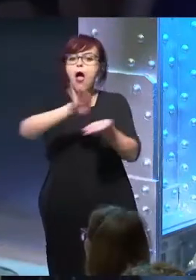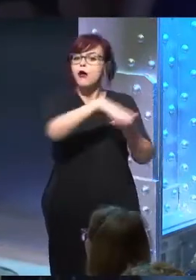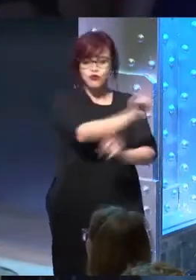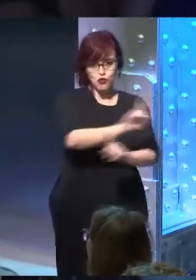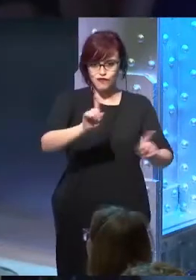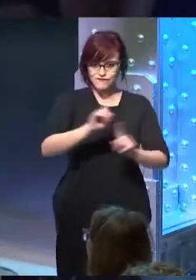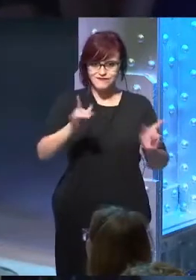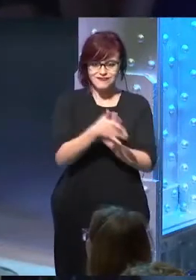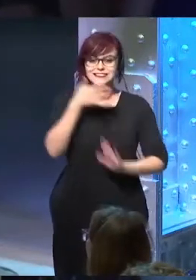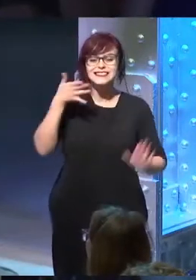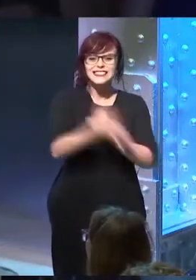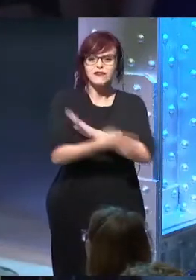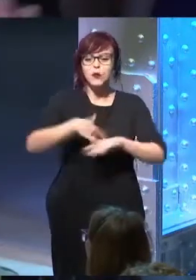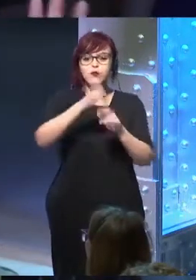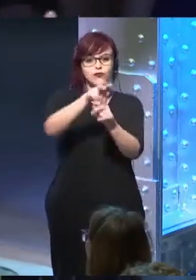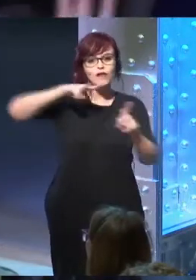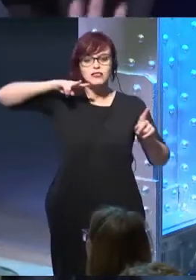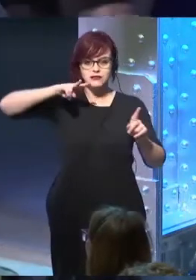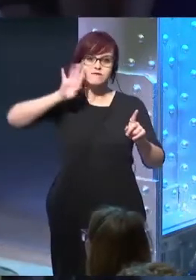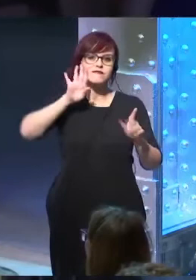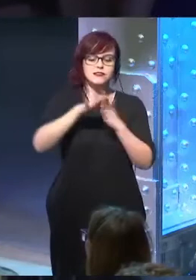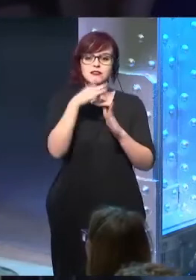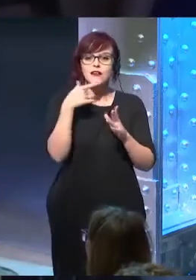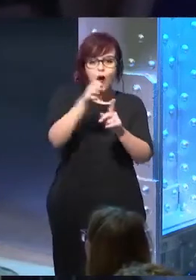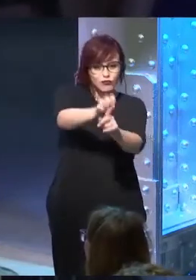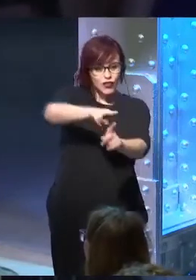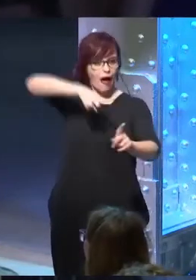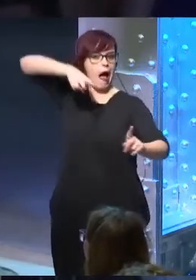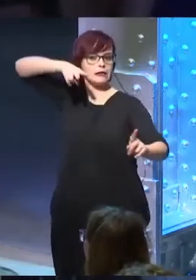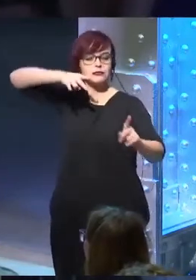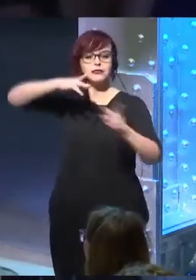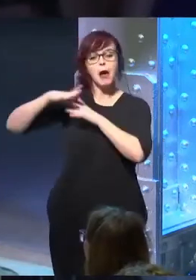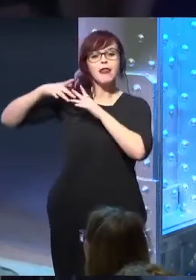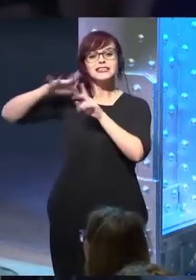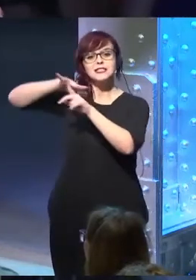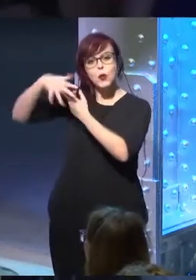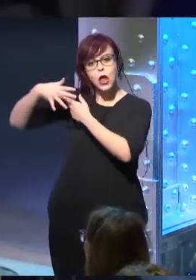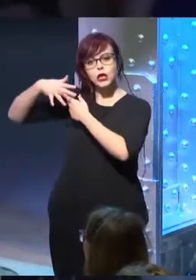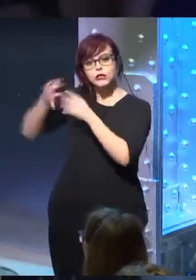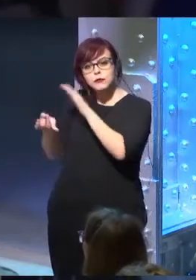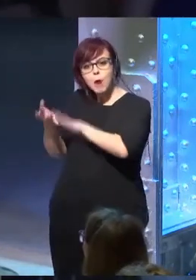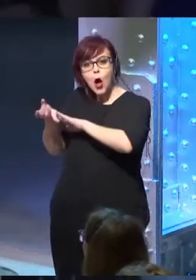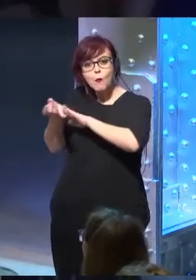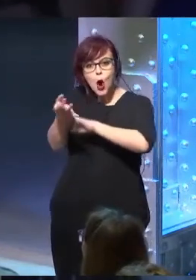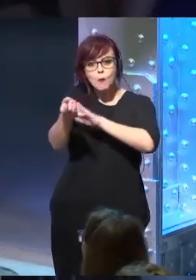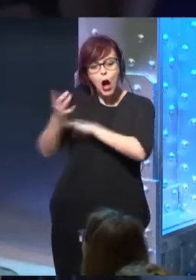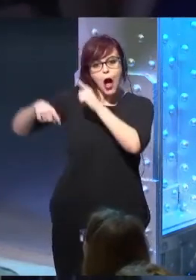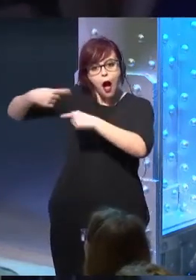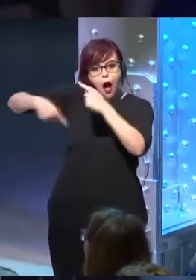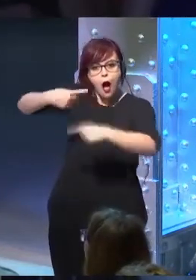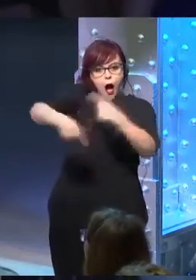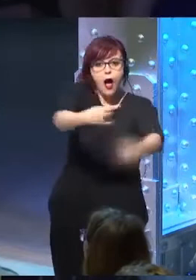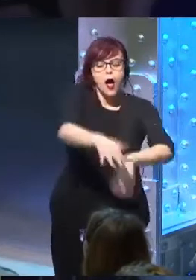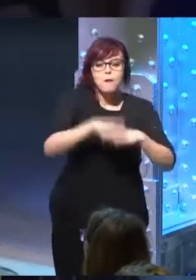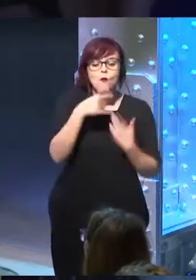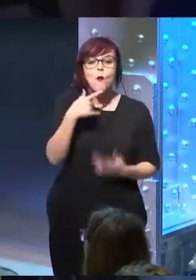view on the culturally awkward relationship between the voice of women